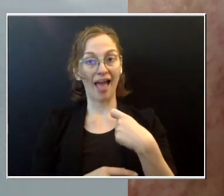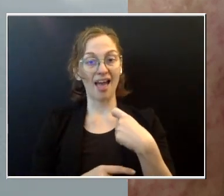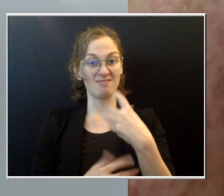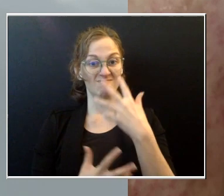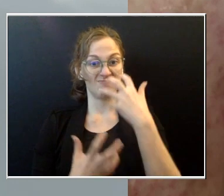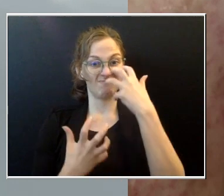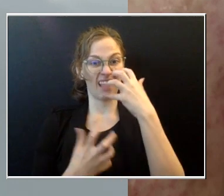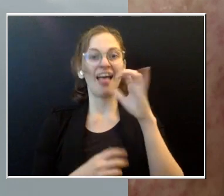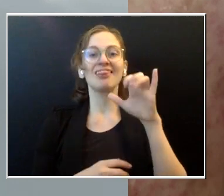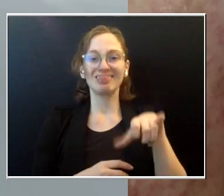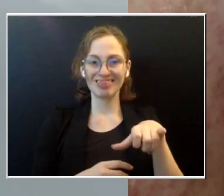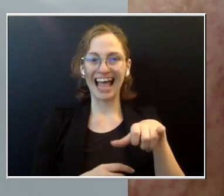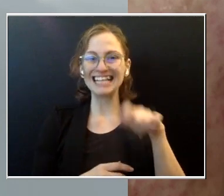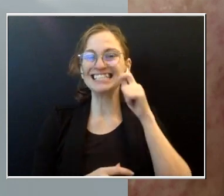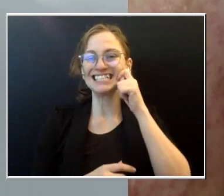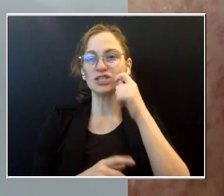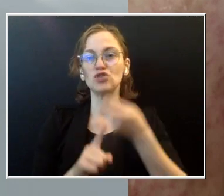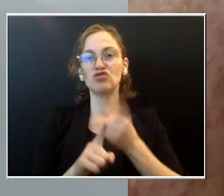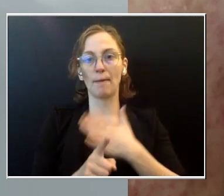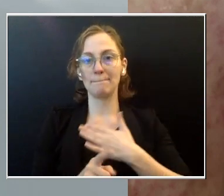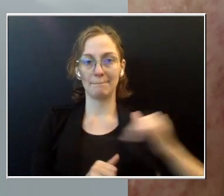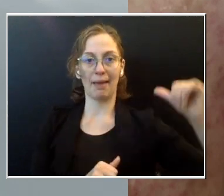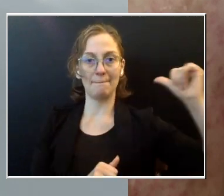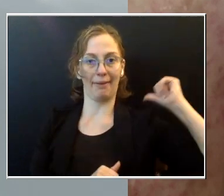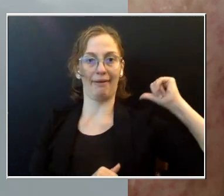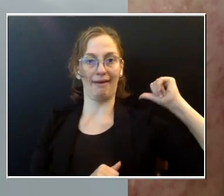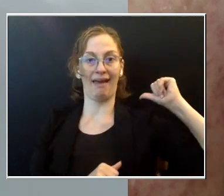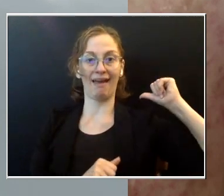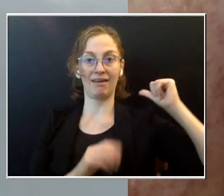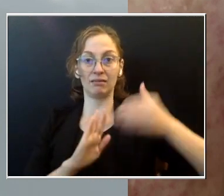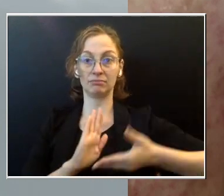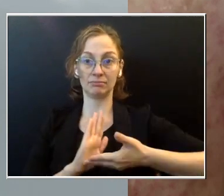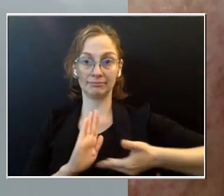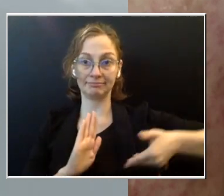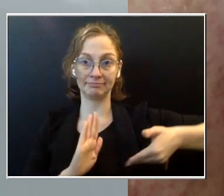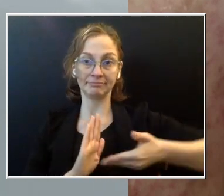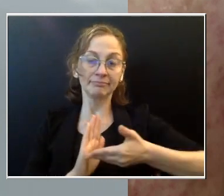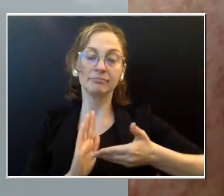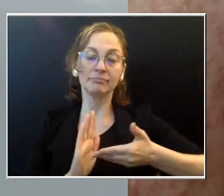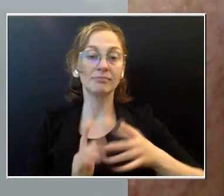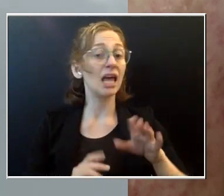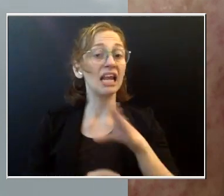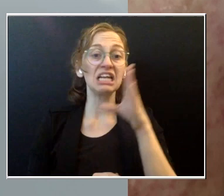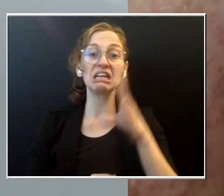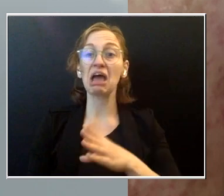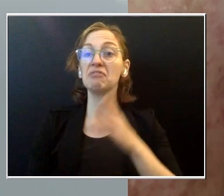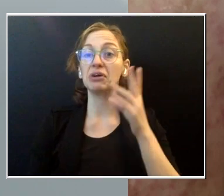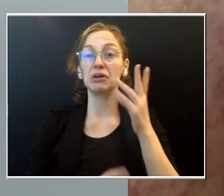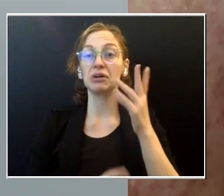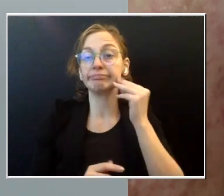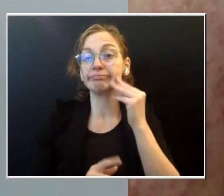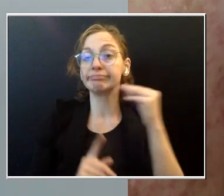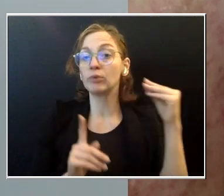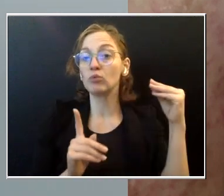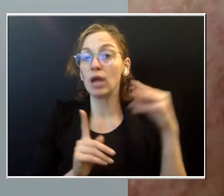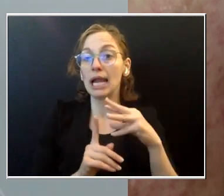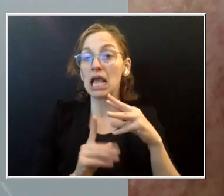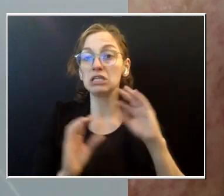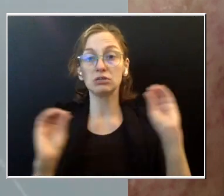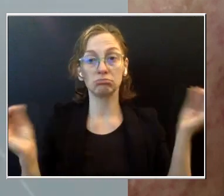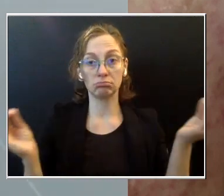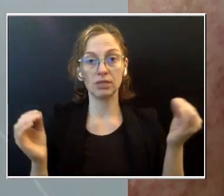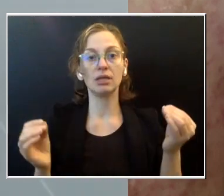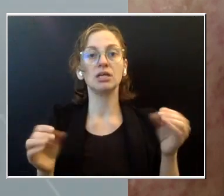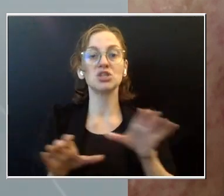So it had never seen radiation therapy. And we did that, and then a skin graft on the